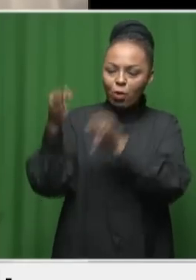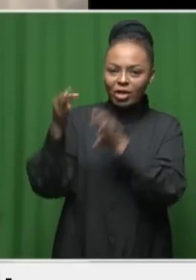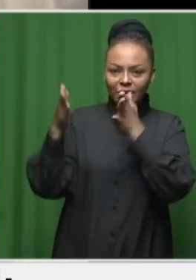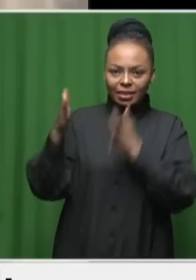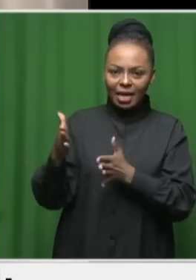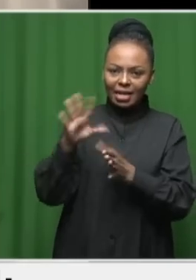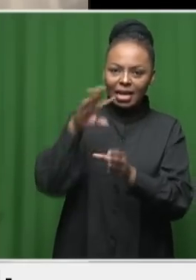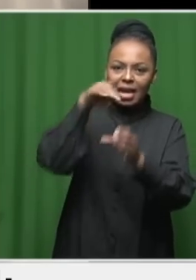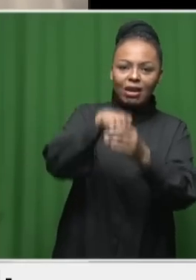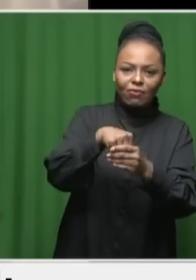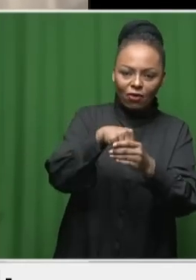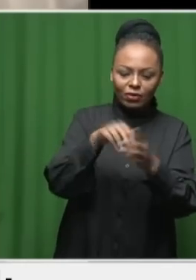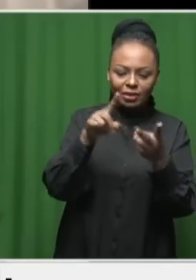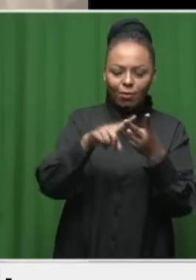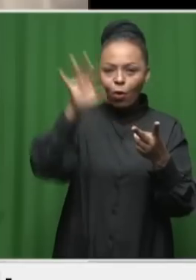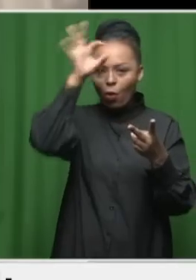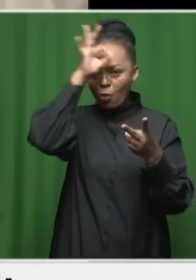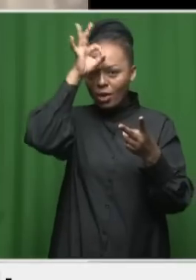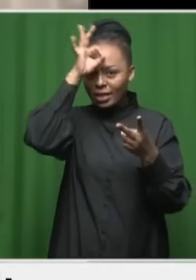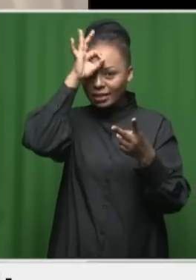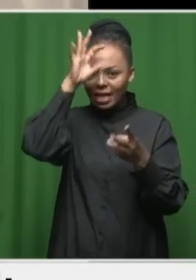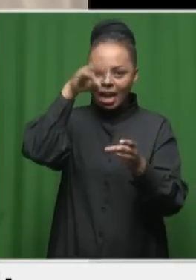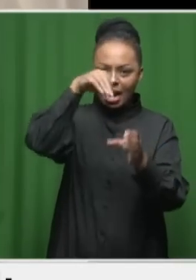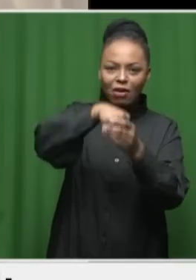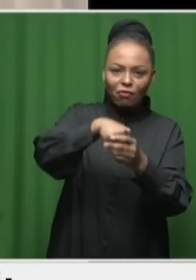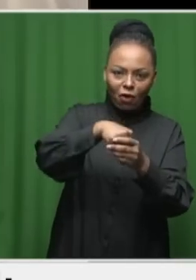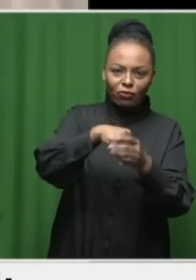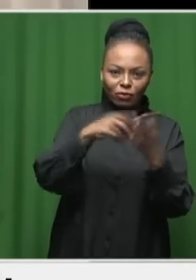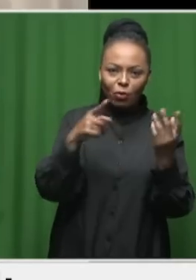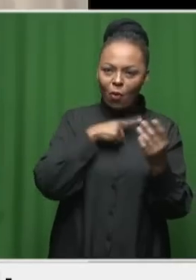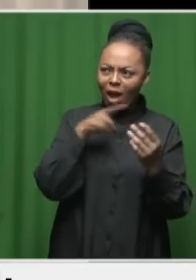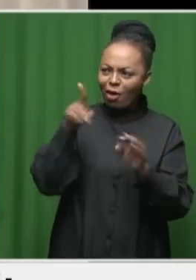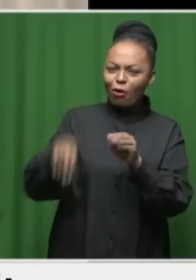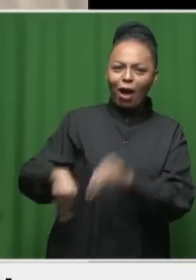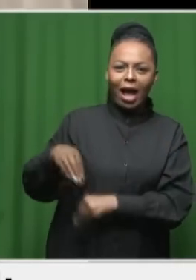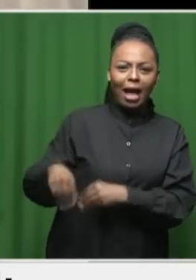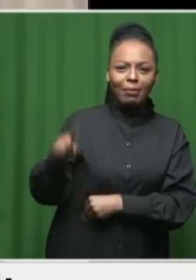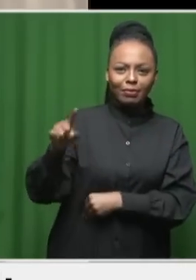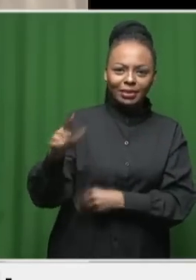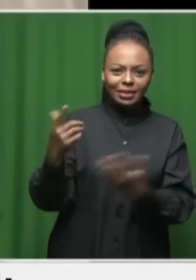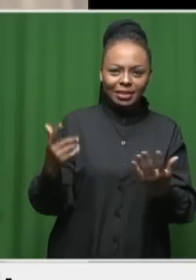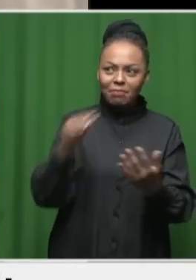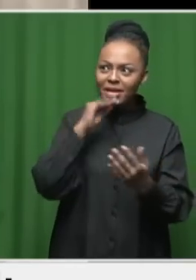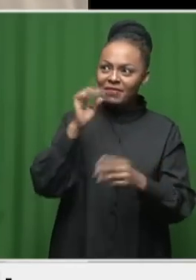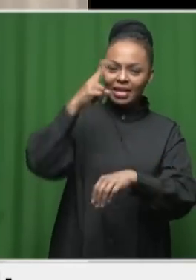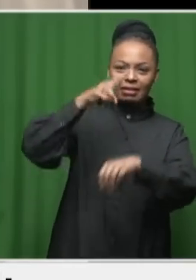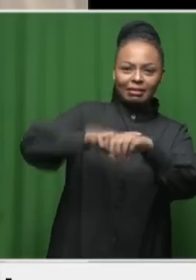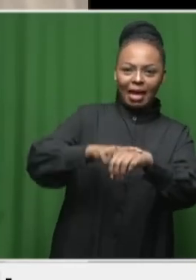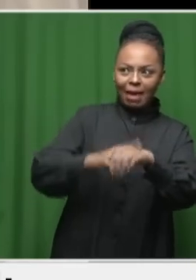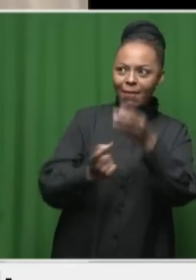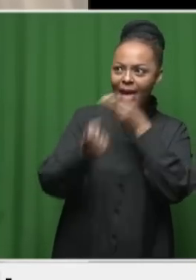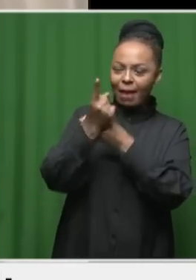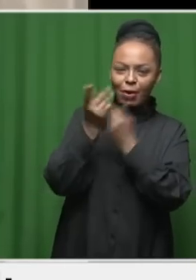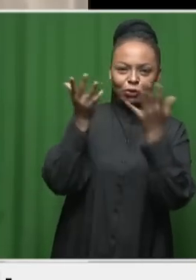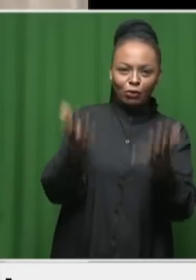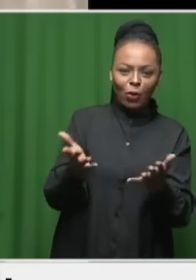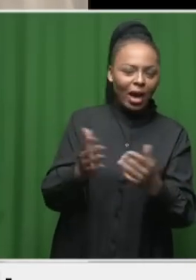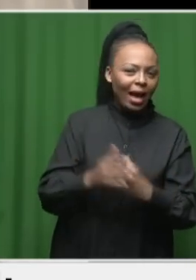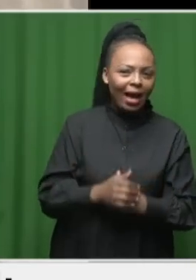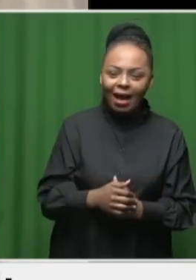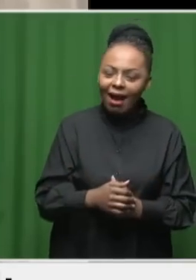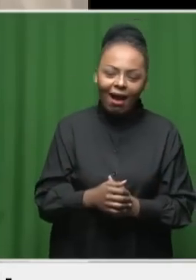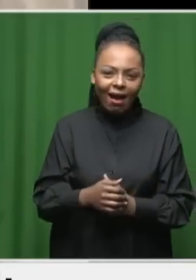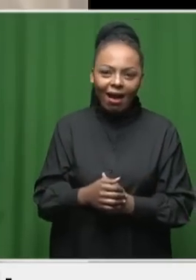and corrupt cops got involved and corrupt politicians got involved, because there was a huge outcry. It's not the first time that we hear he's alive. And there's